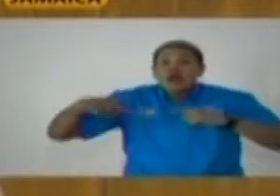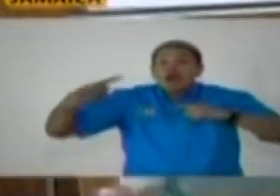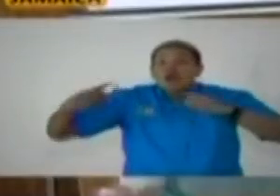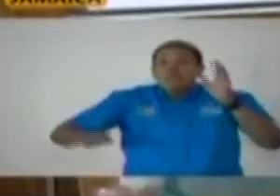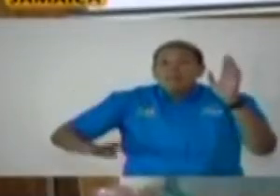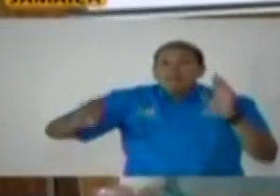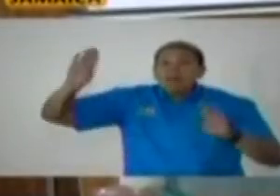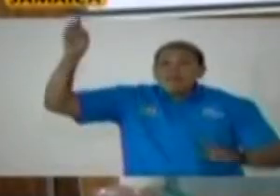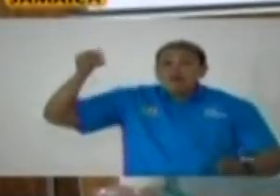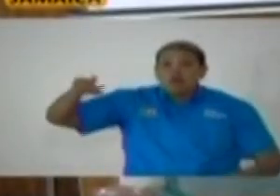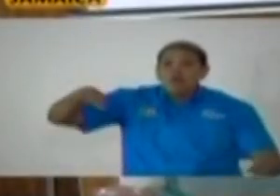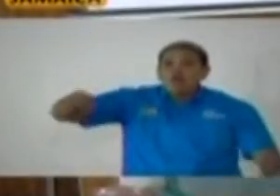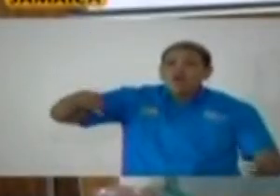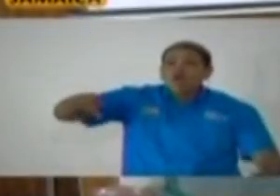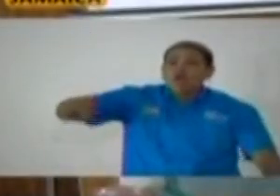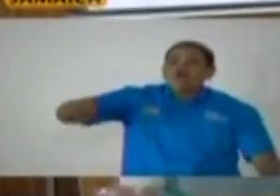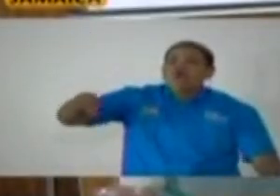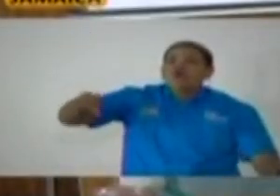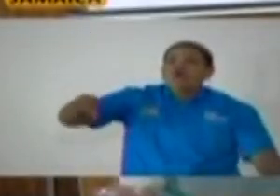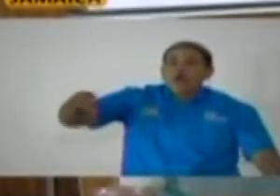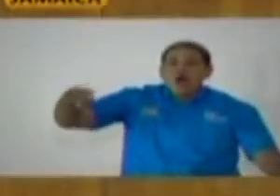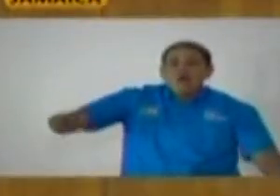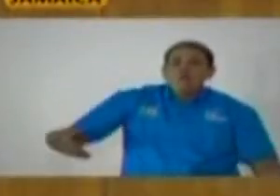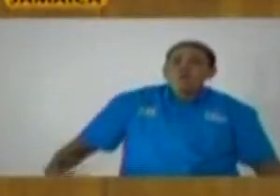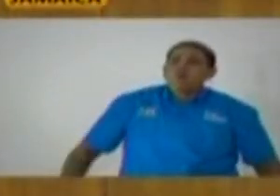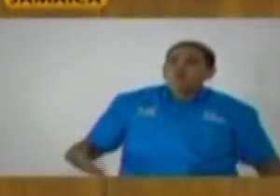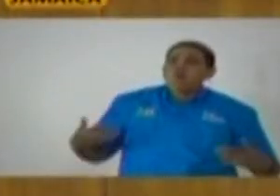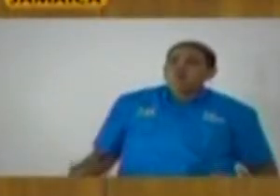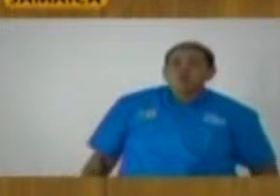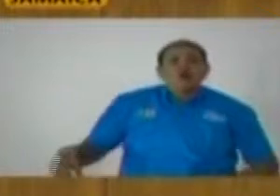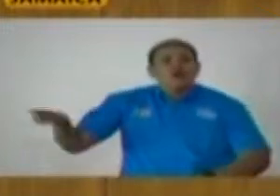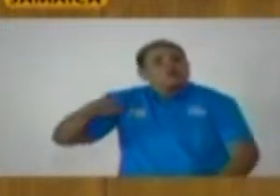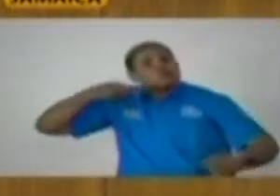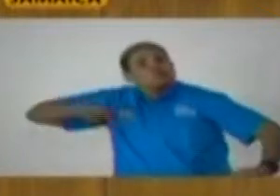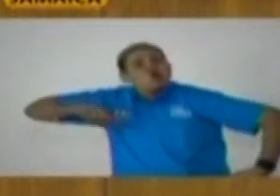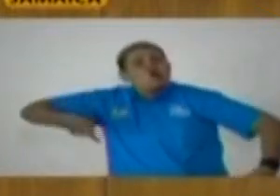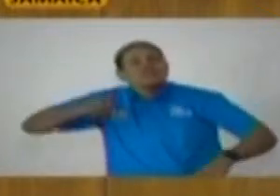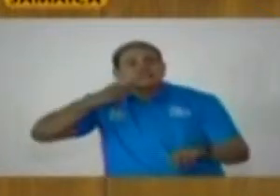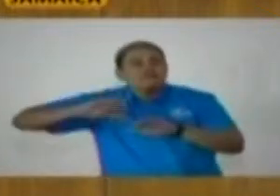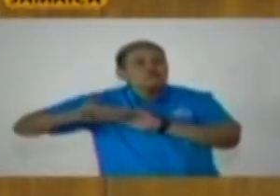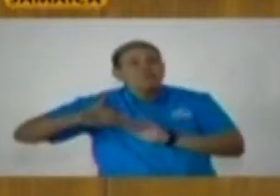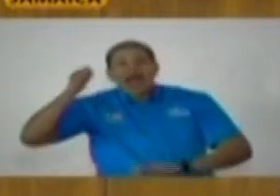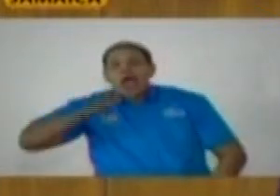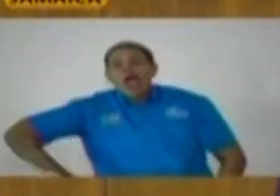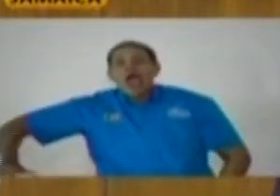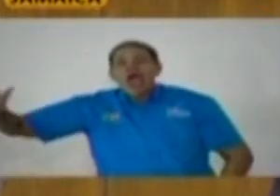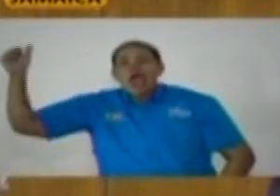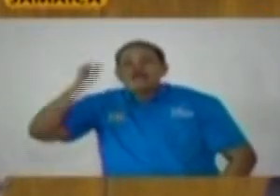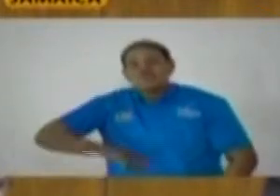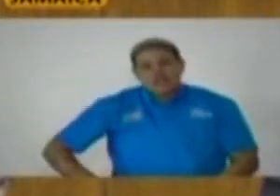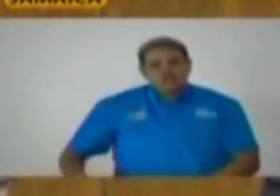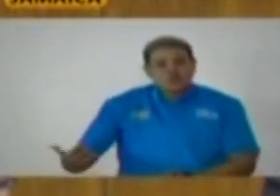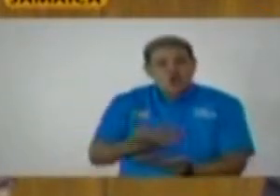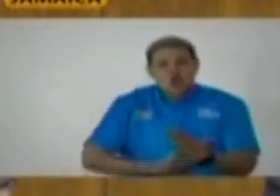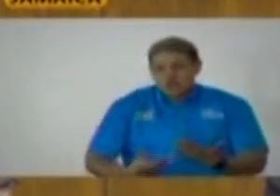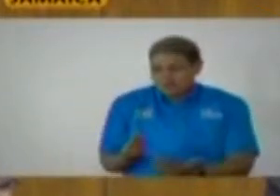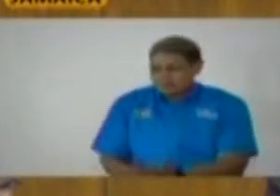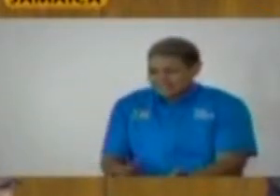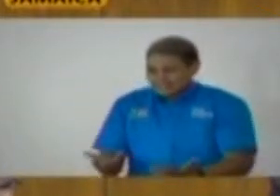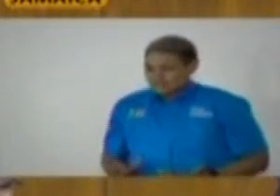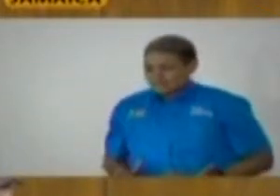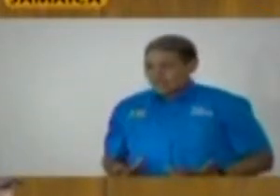living. And their reality is the struggle of Jamaicans every day to earn a livable